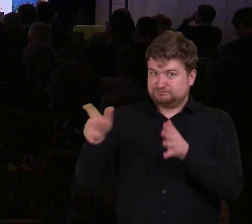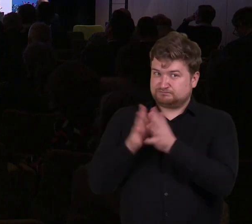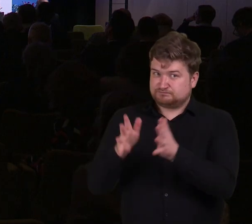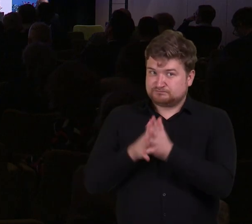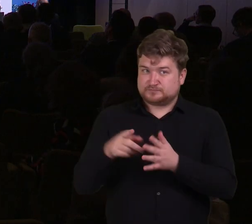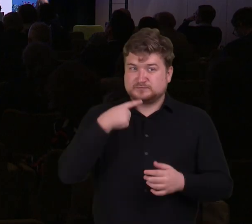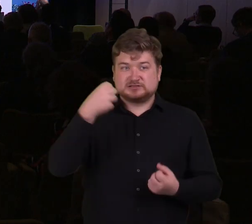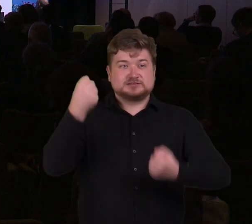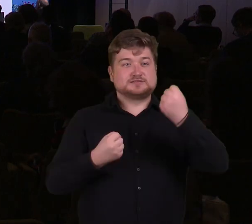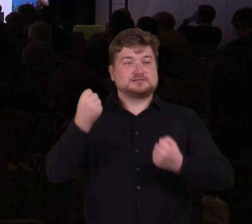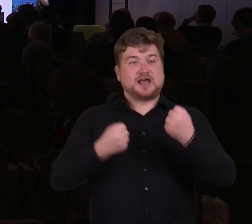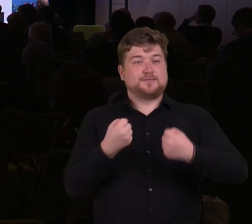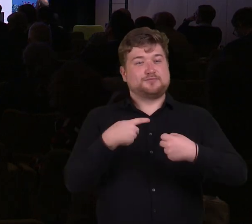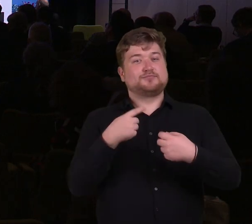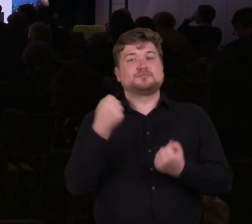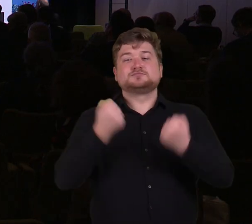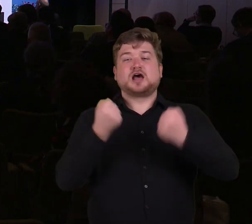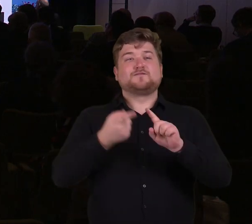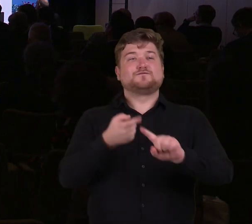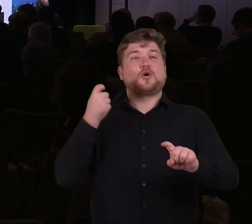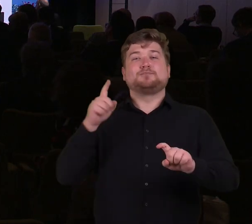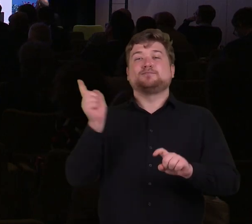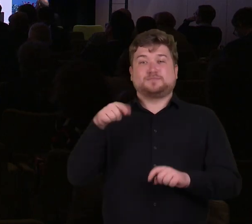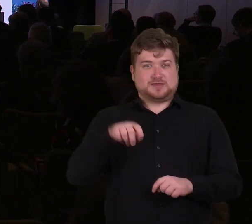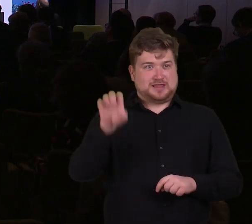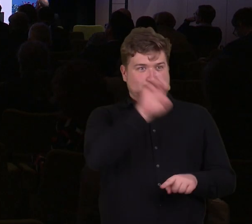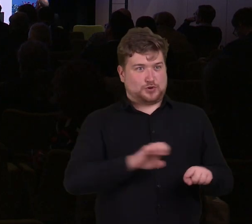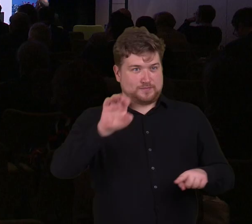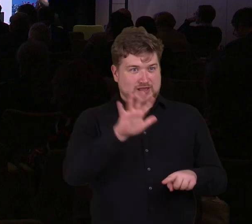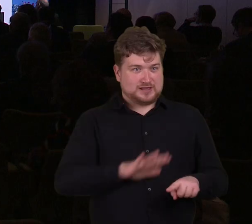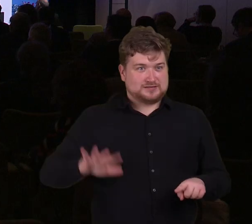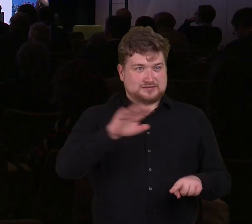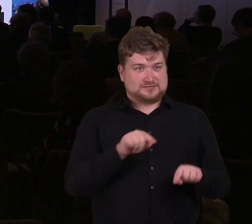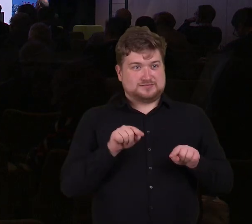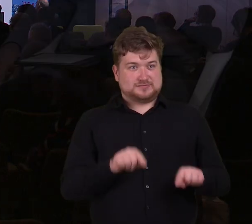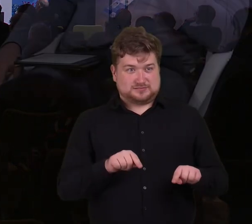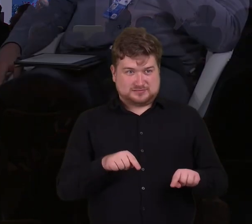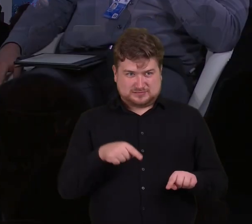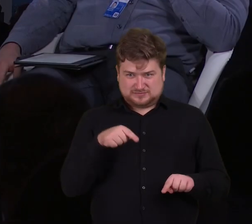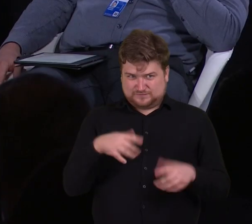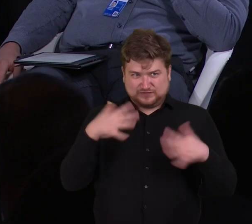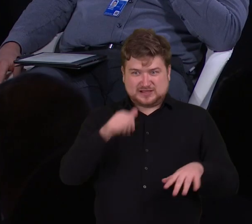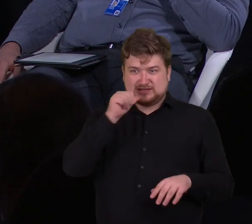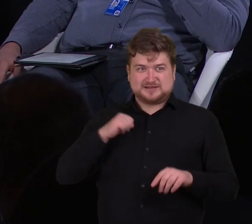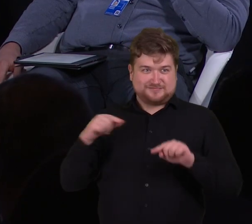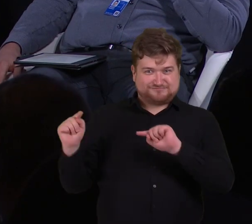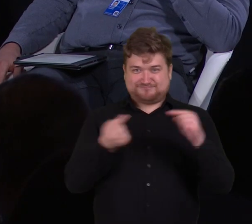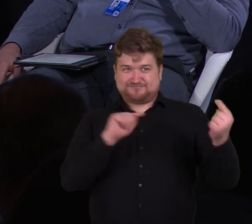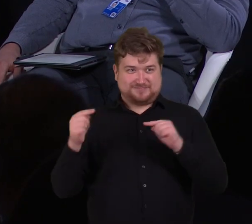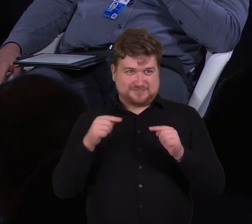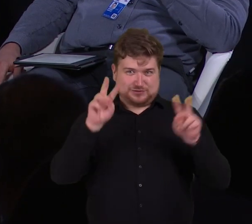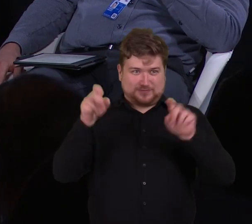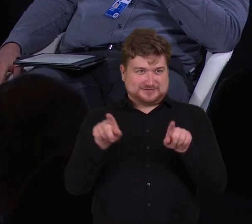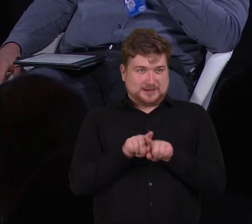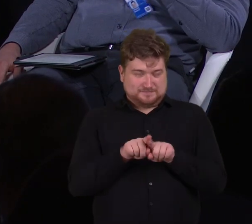yesterday was I attended the same panel. There was discussion about how we should support made in Europe products or made in